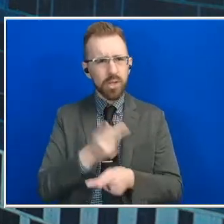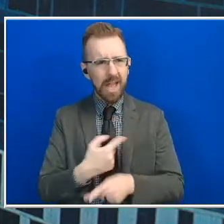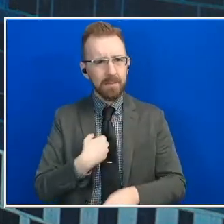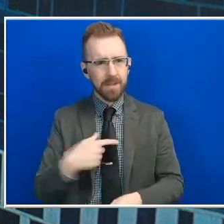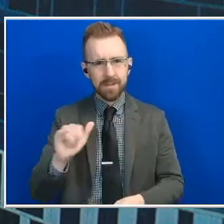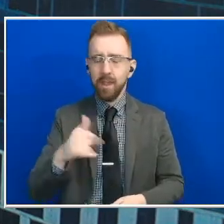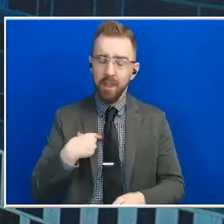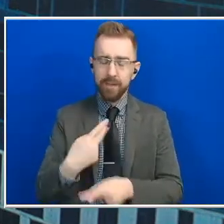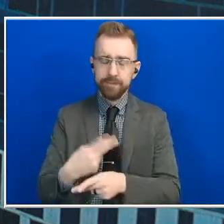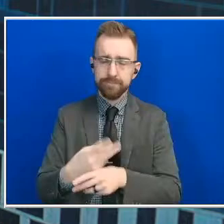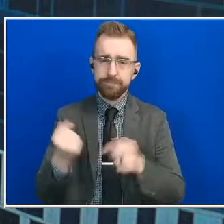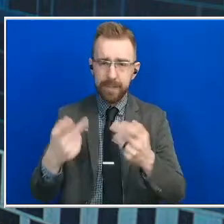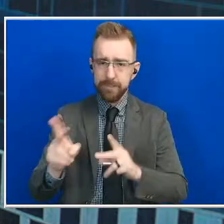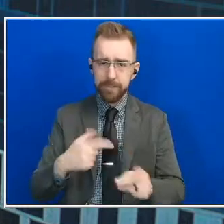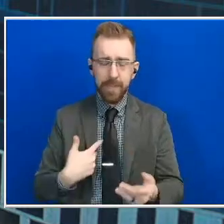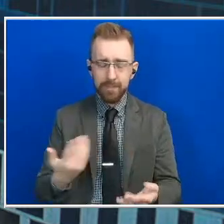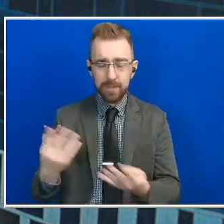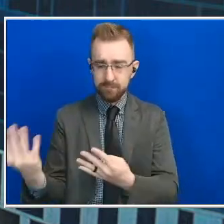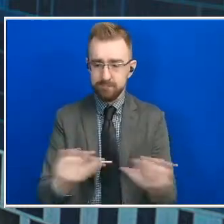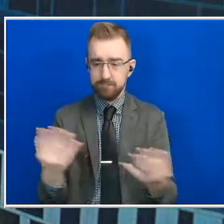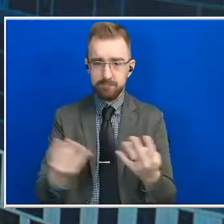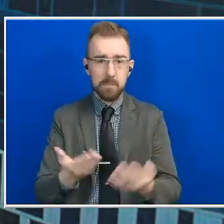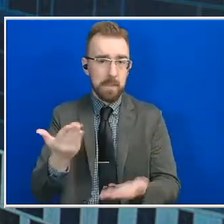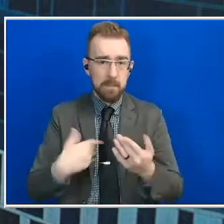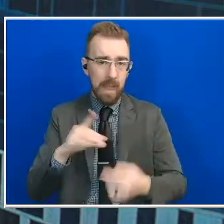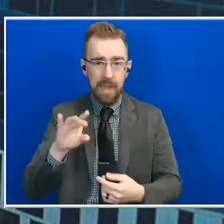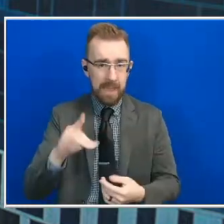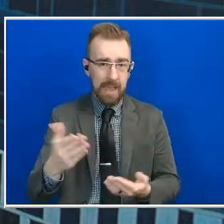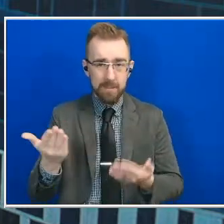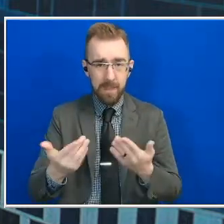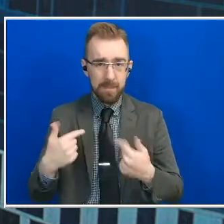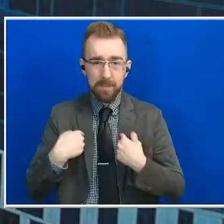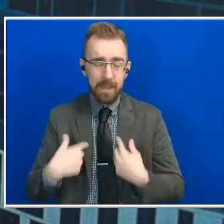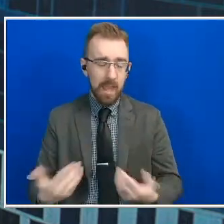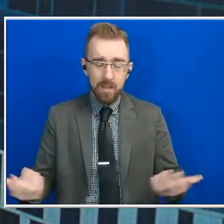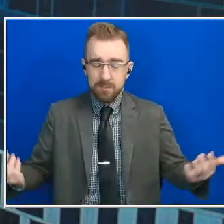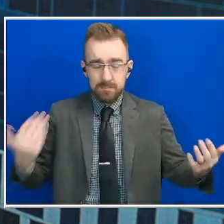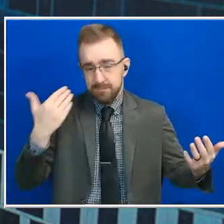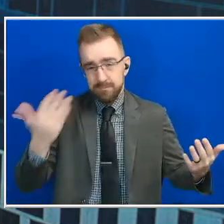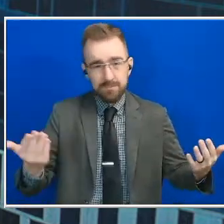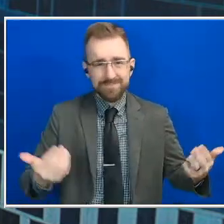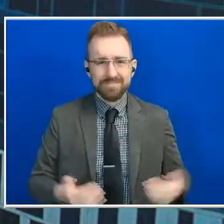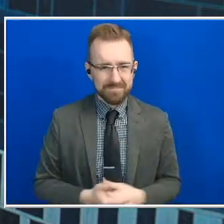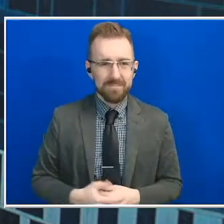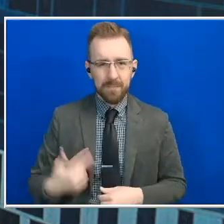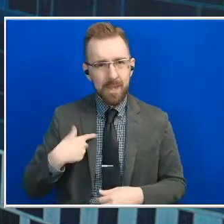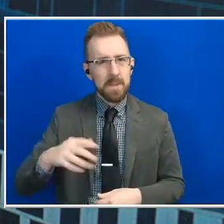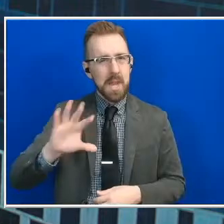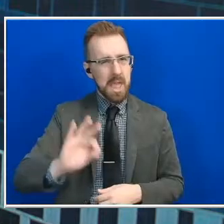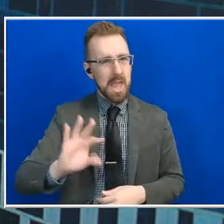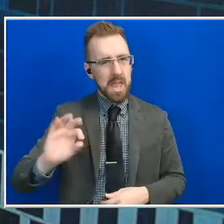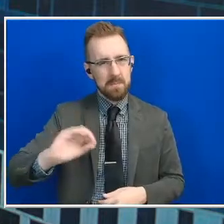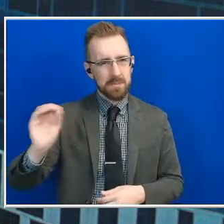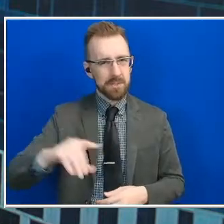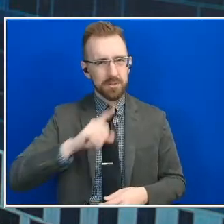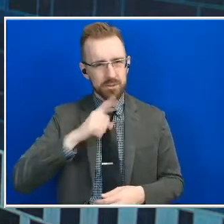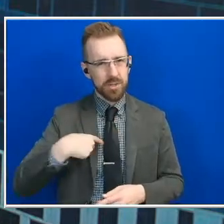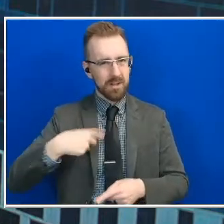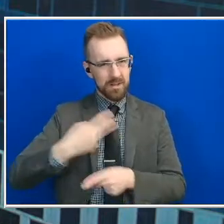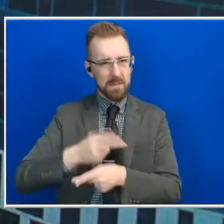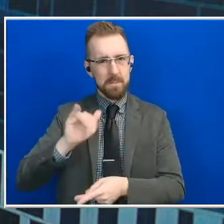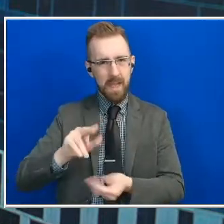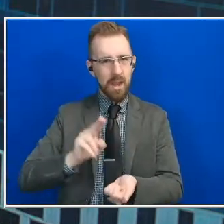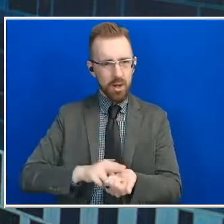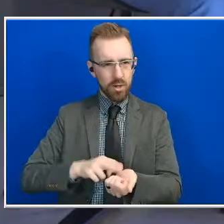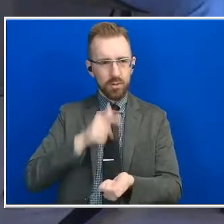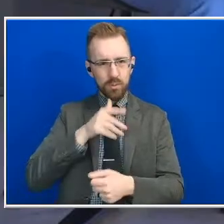mean, it probably could have been me. But yeah, I am 99% sure that I was taken care of by a nurse who was on my floor. So